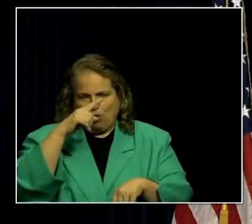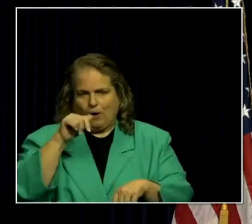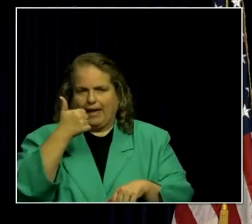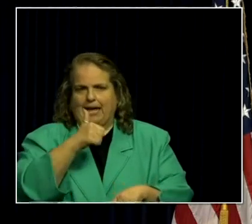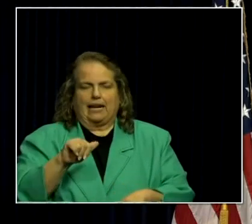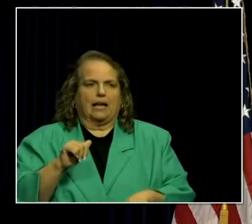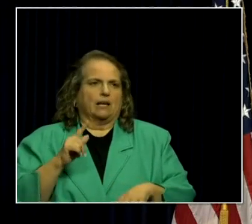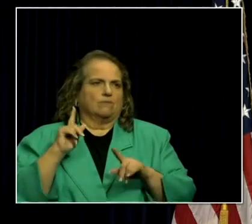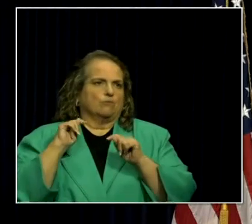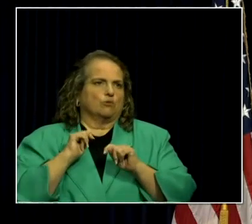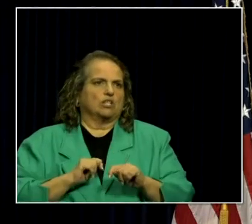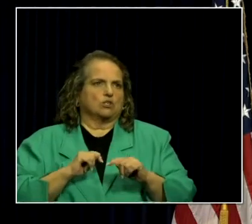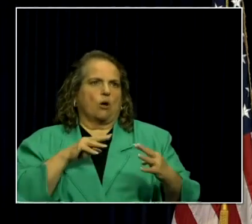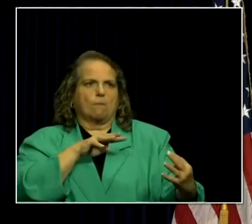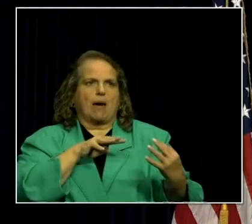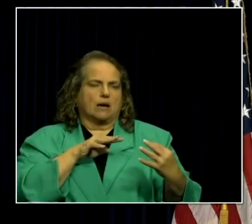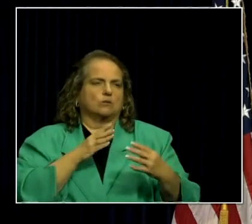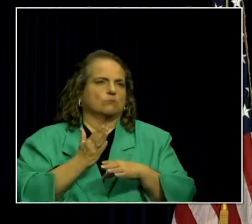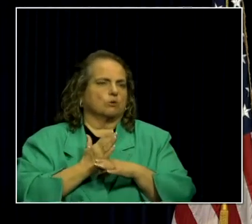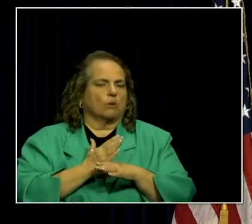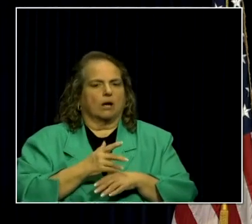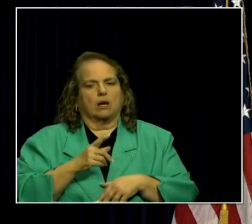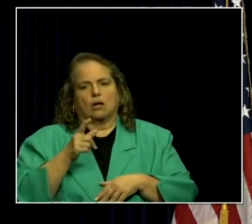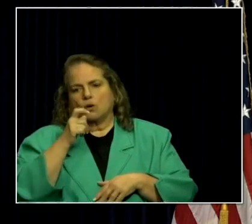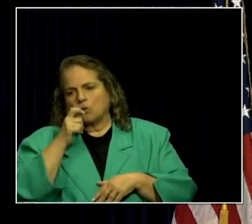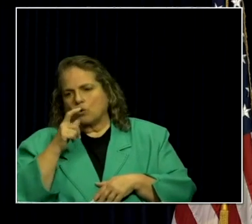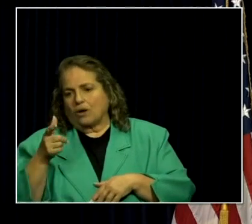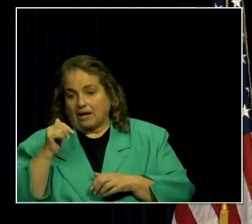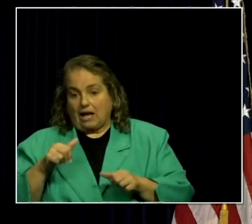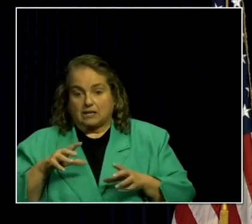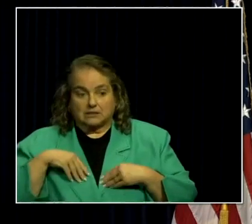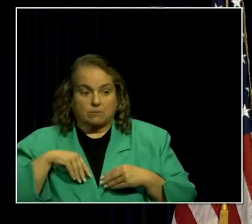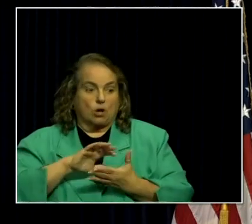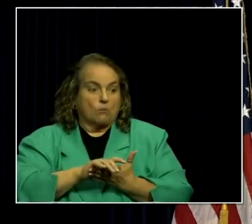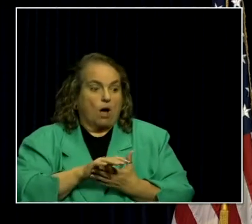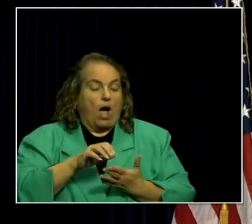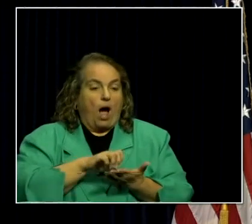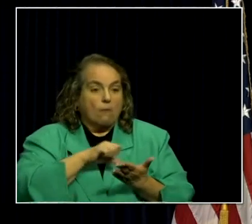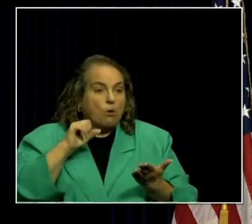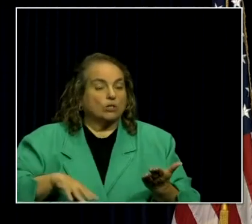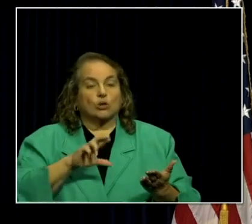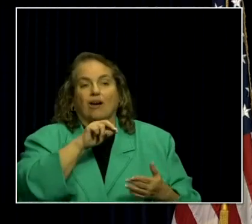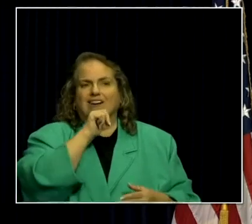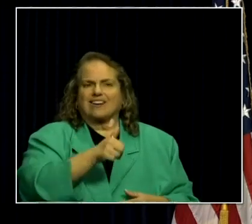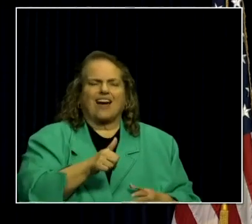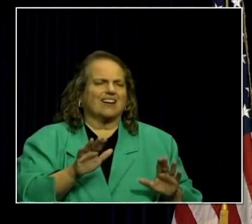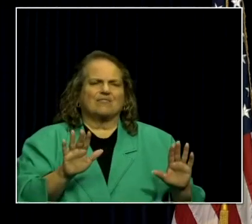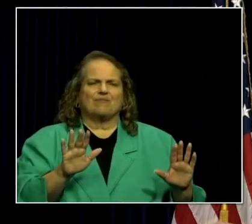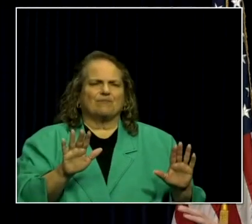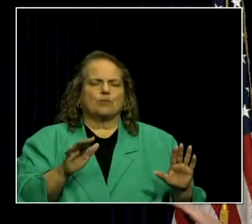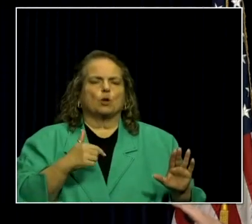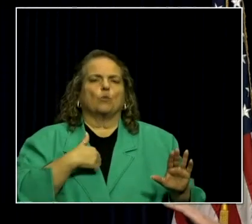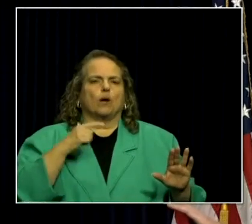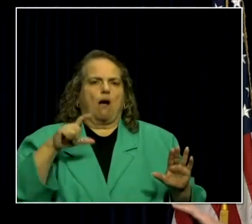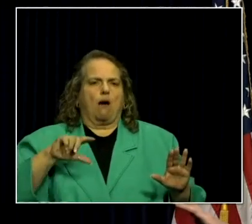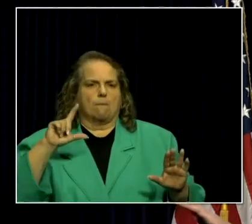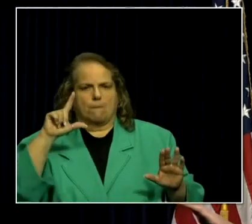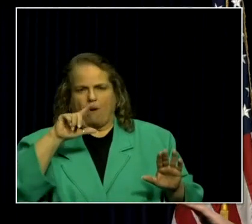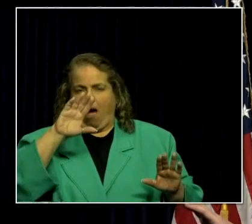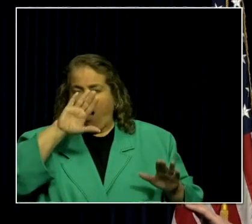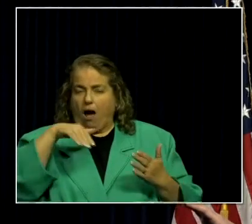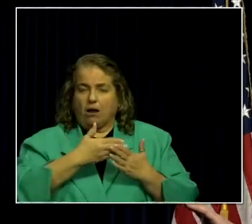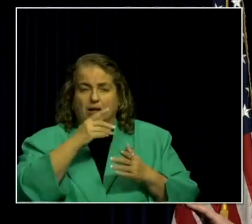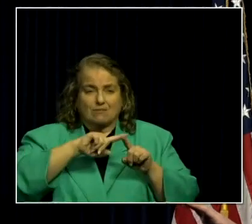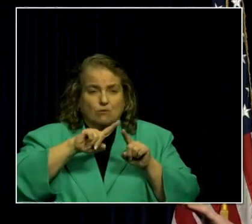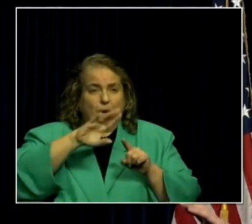might have happened between various parties. Now is the time we all come together. We push every bill aside that